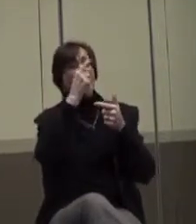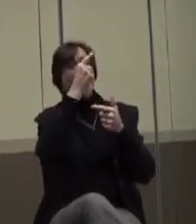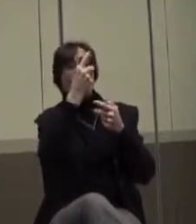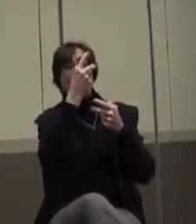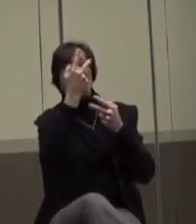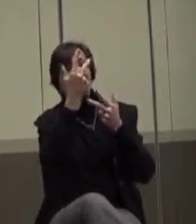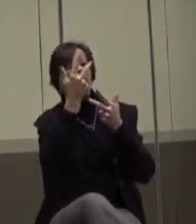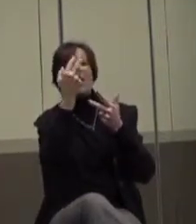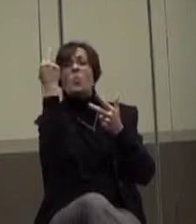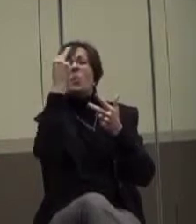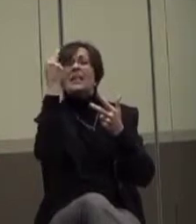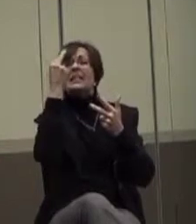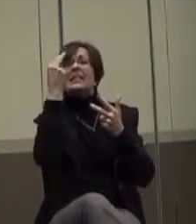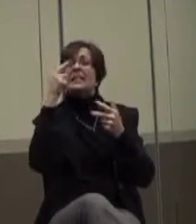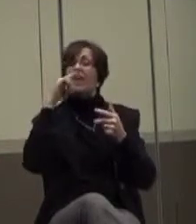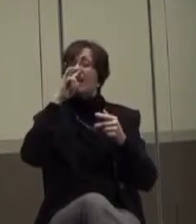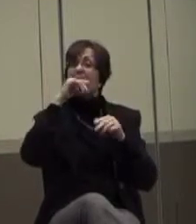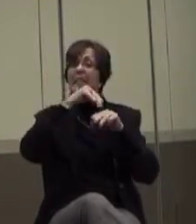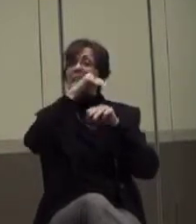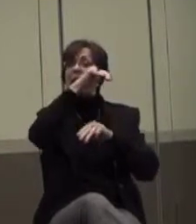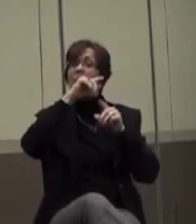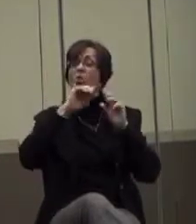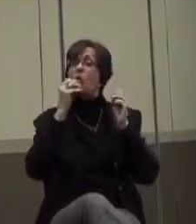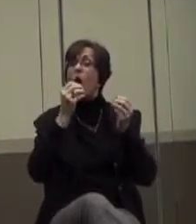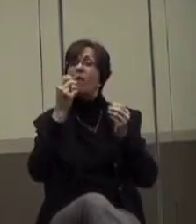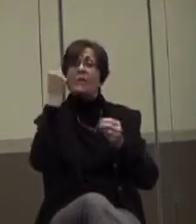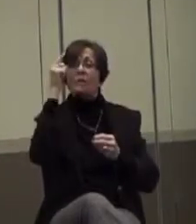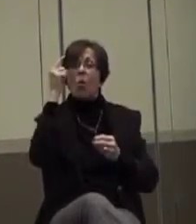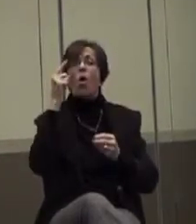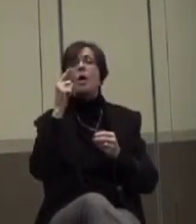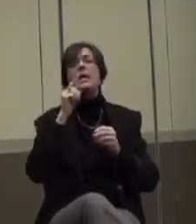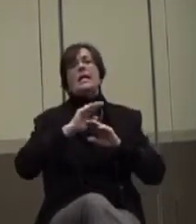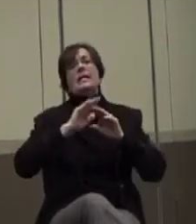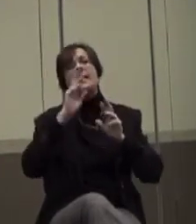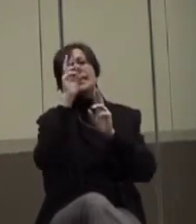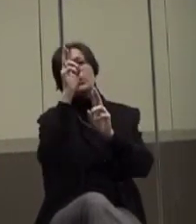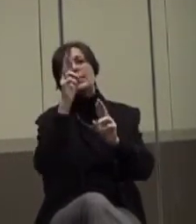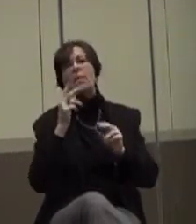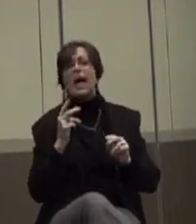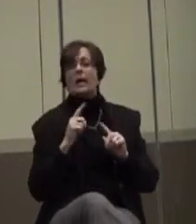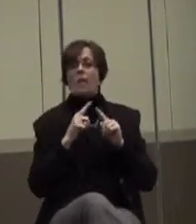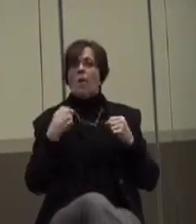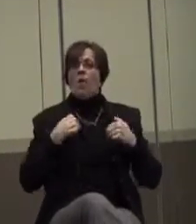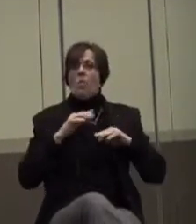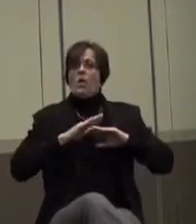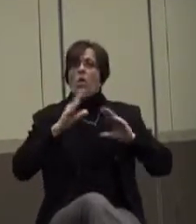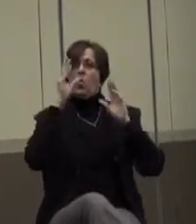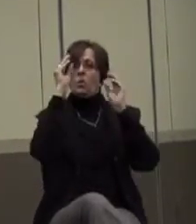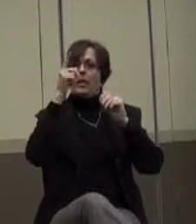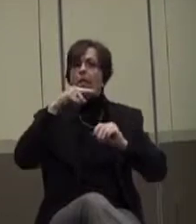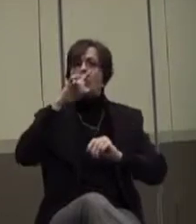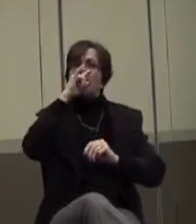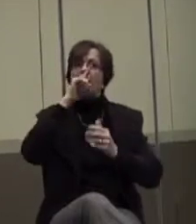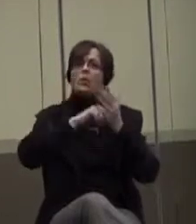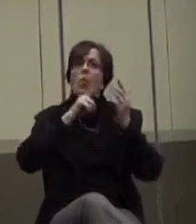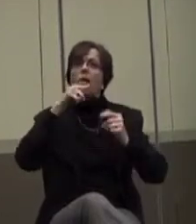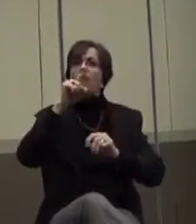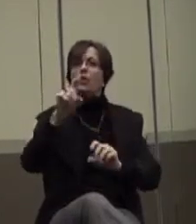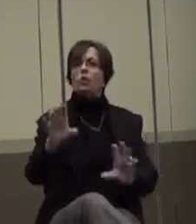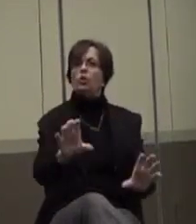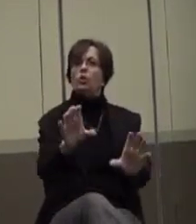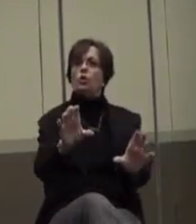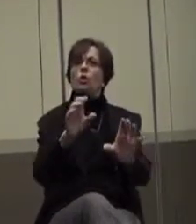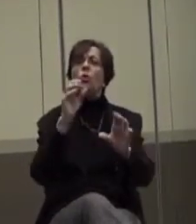get sent to the office in most schools is disrespect. Yet we do not teach kids what they should do